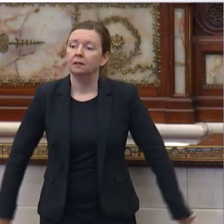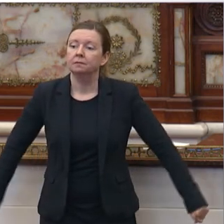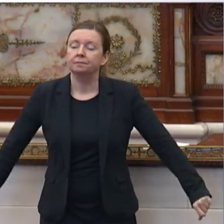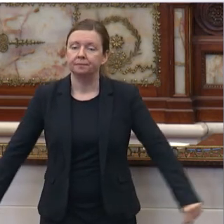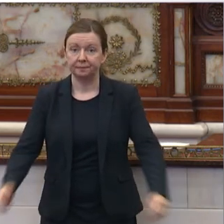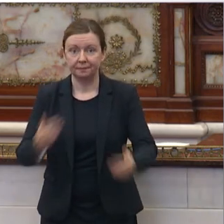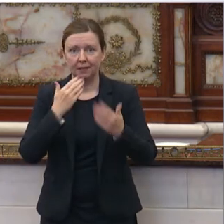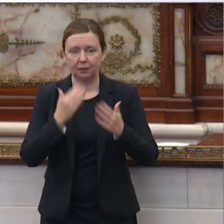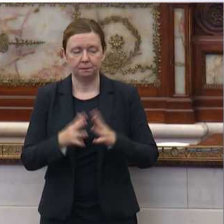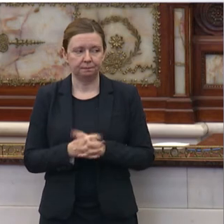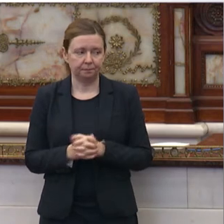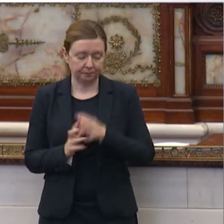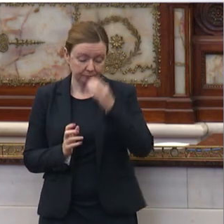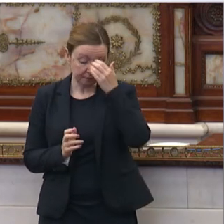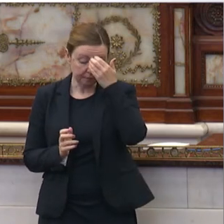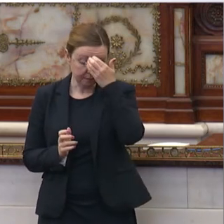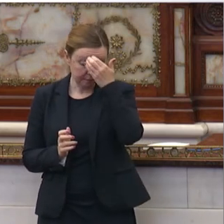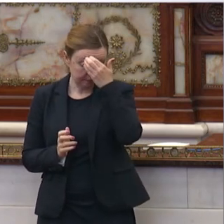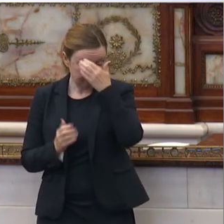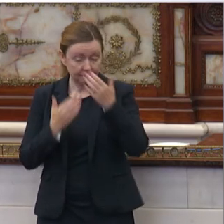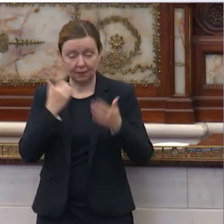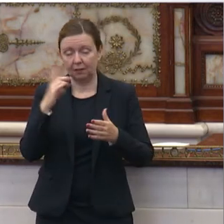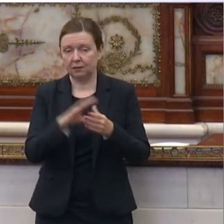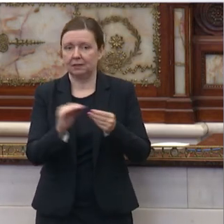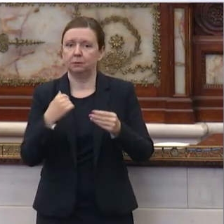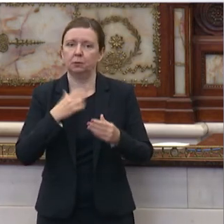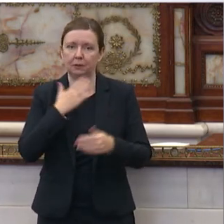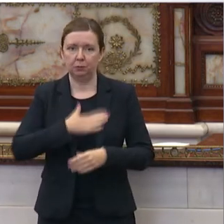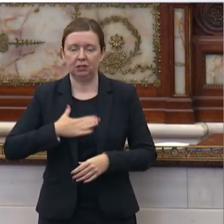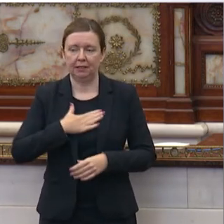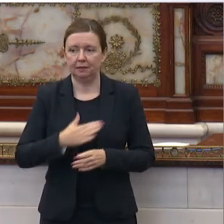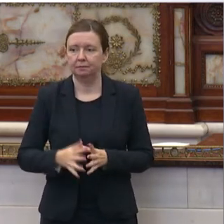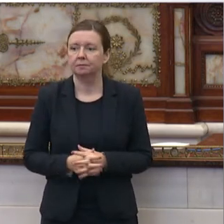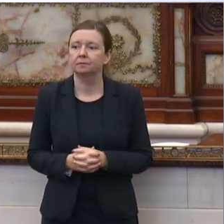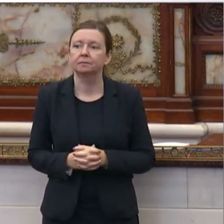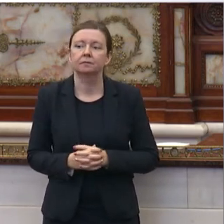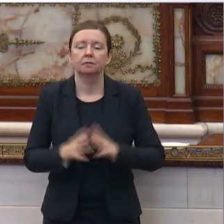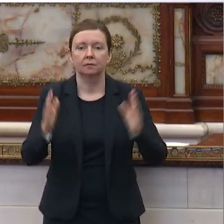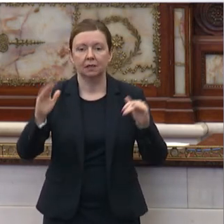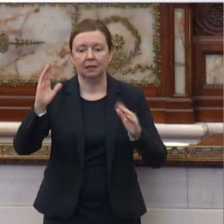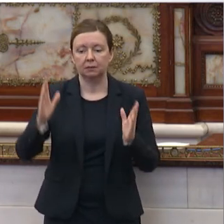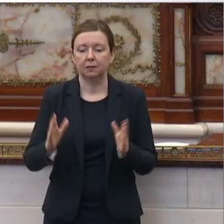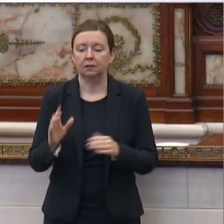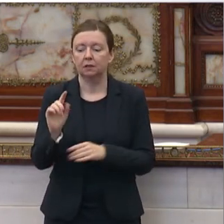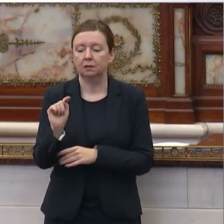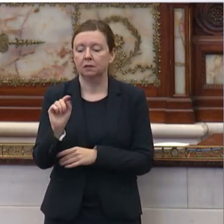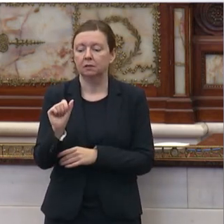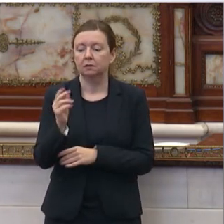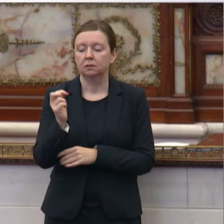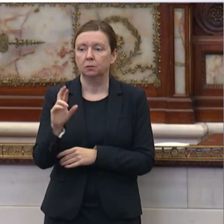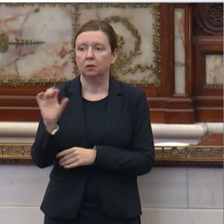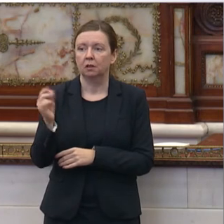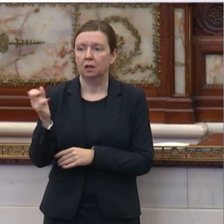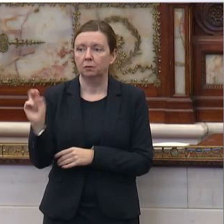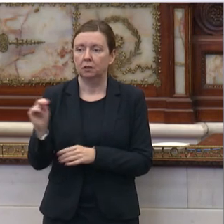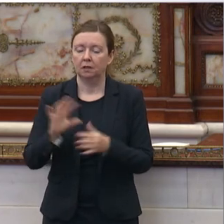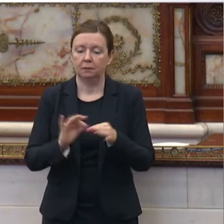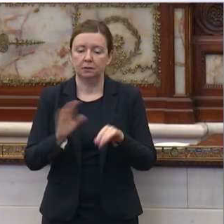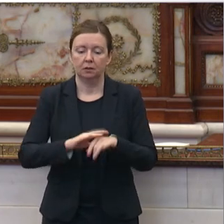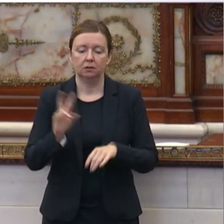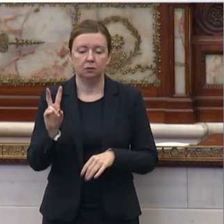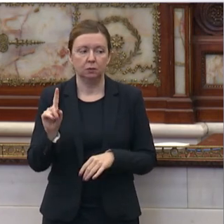Thank you. Thank you for your testimony. We appreciate it. The next speaker is Timur Kamran, commenting